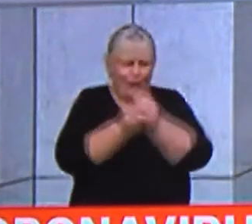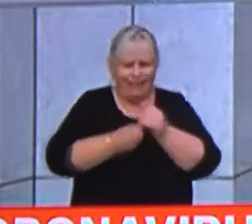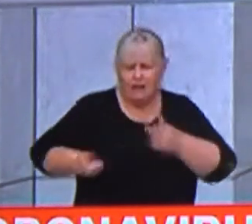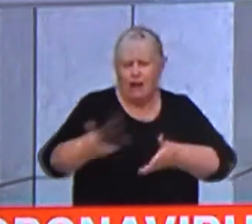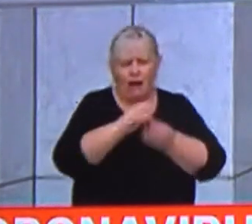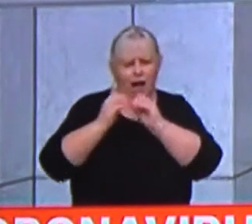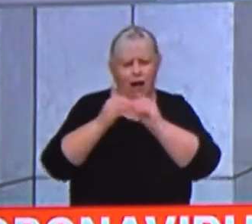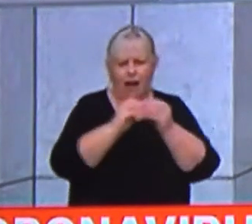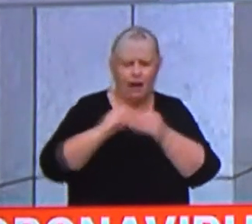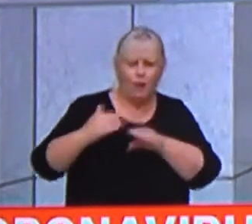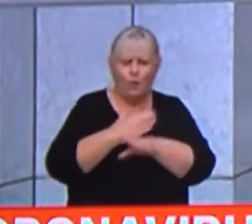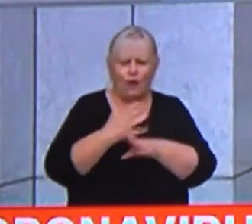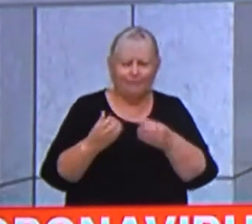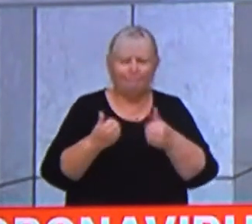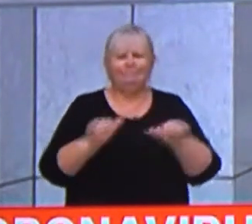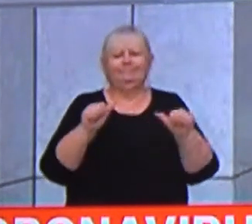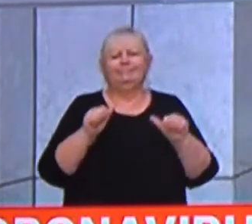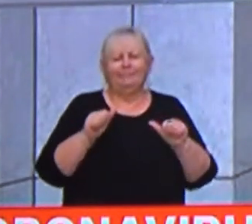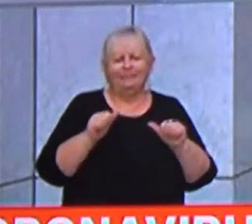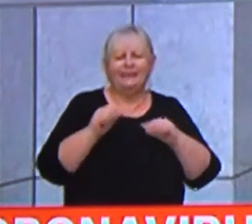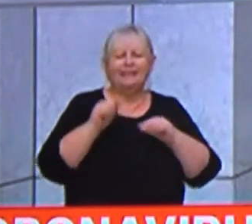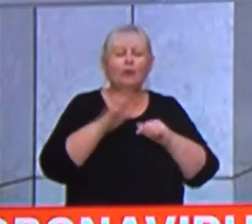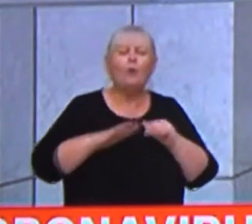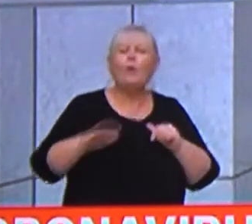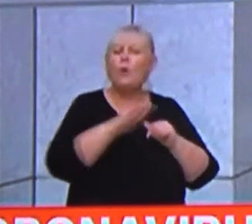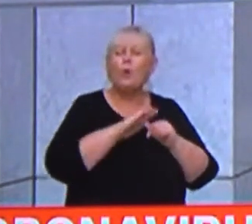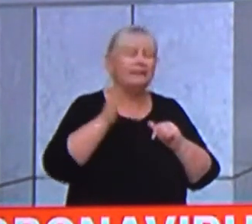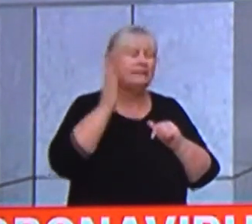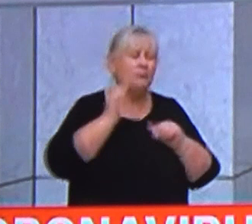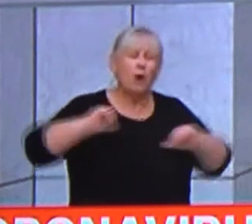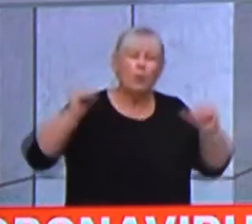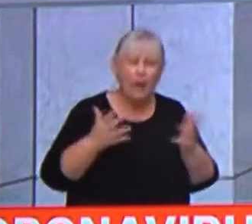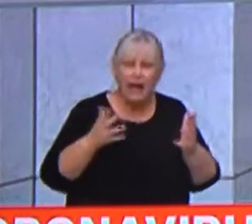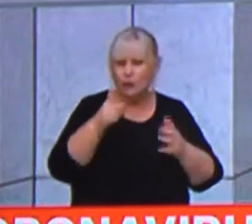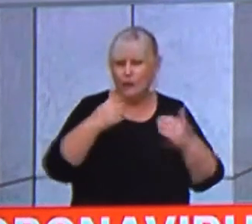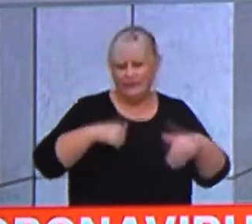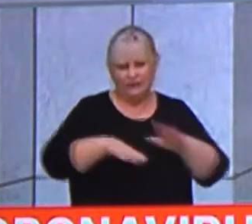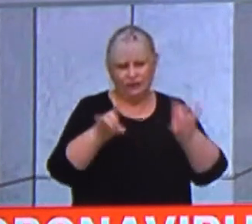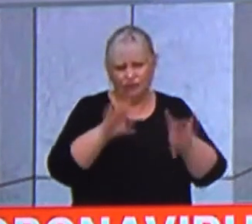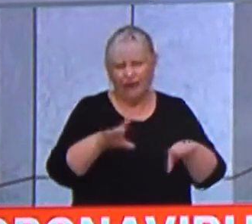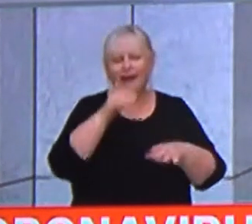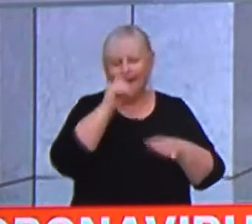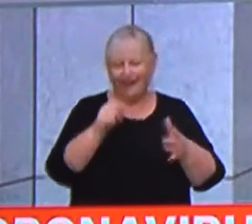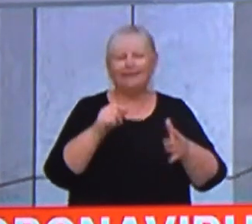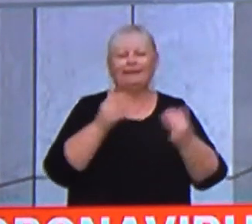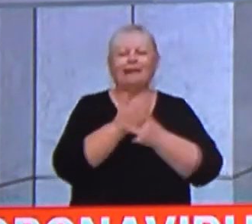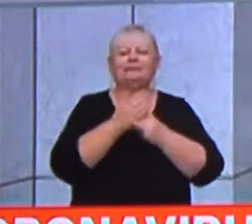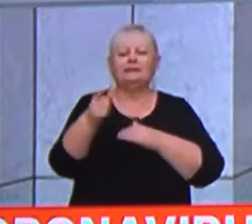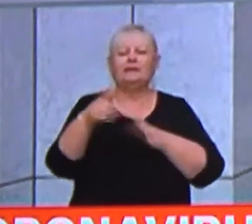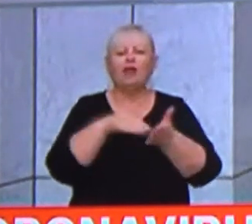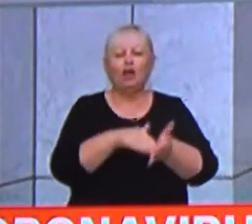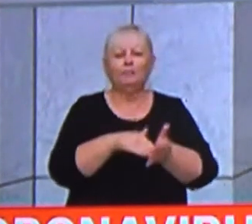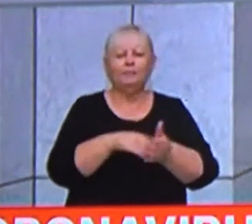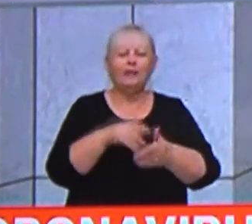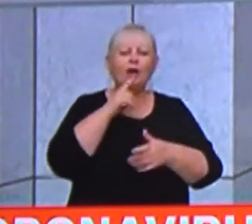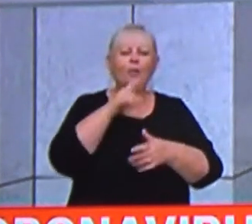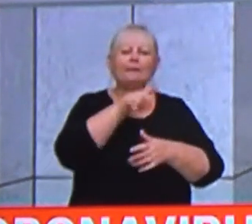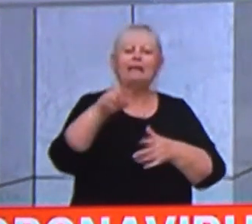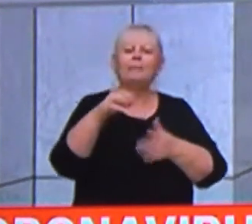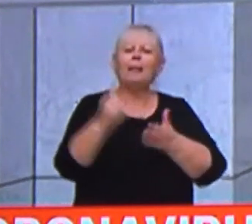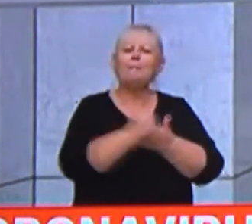recognition that the evidence we have is at the global forefront. At the same time, 750,000